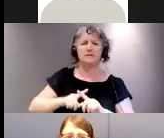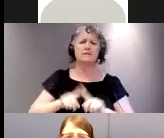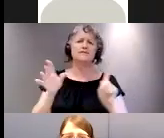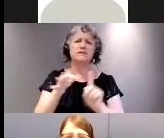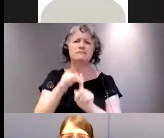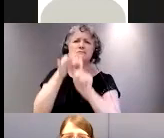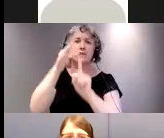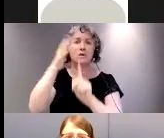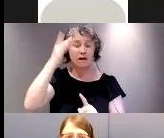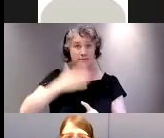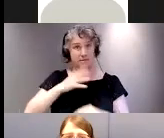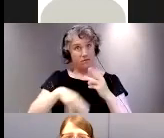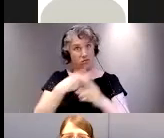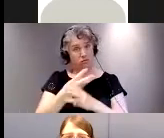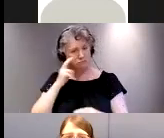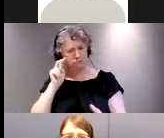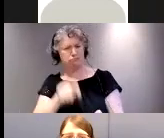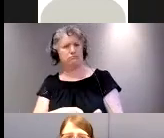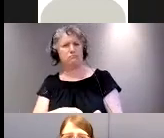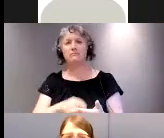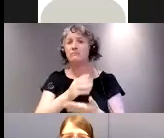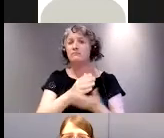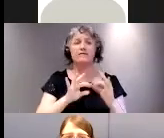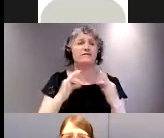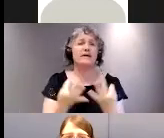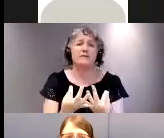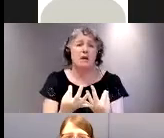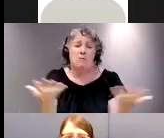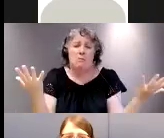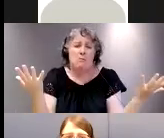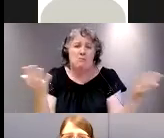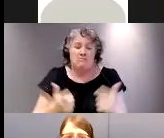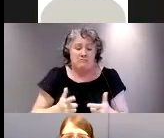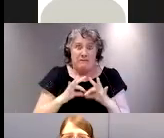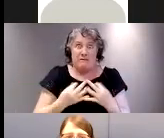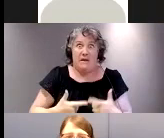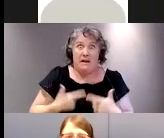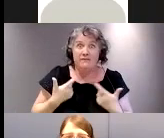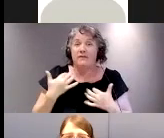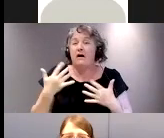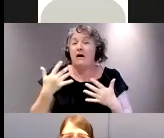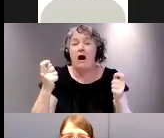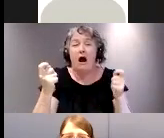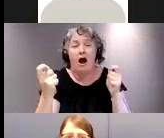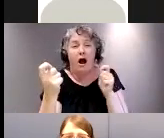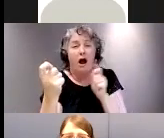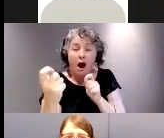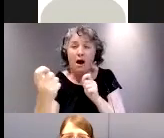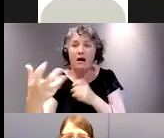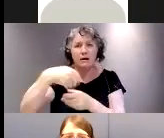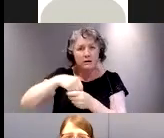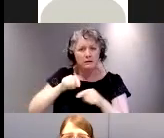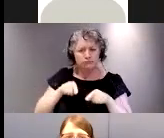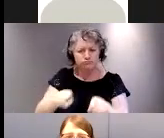world, I see elder mediation as just another part of the family, the family life cycle. It's still a